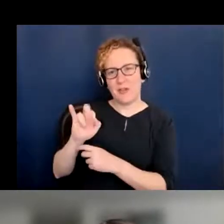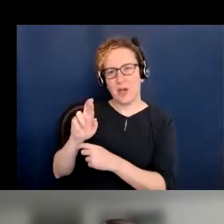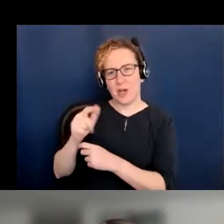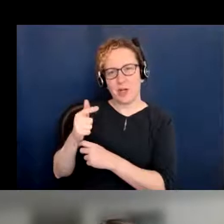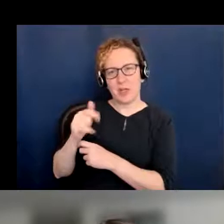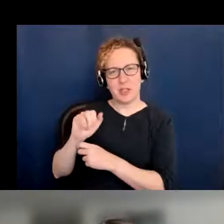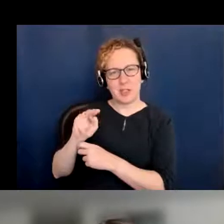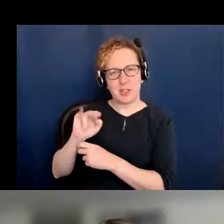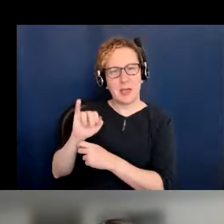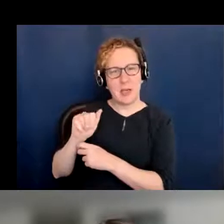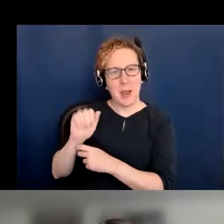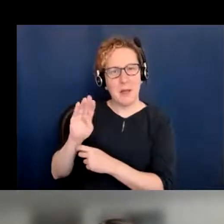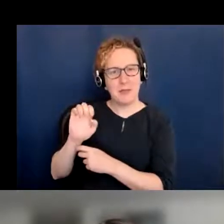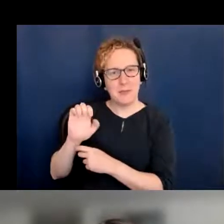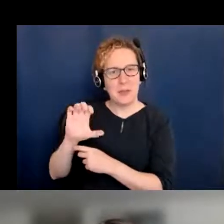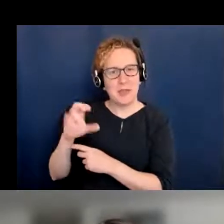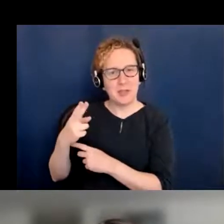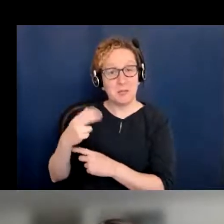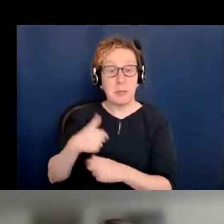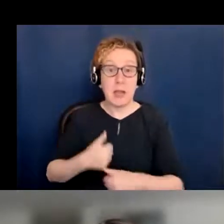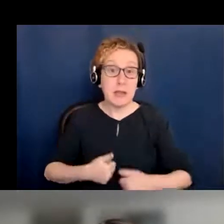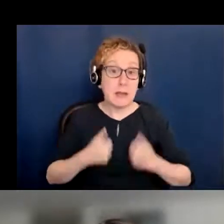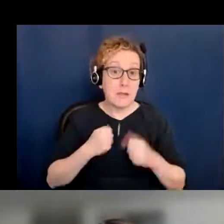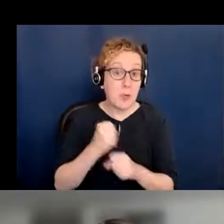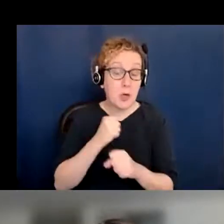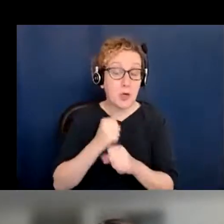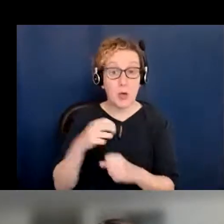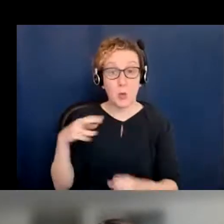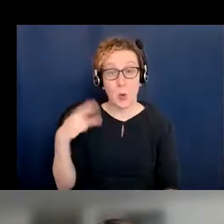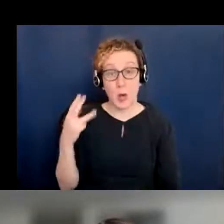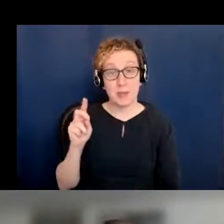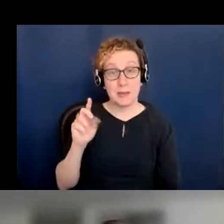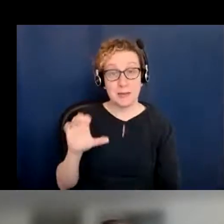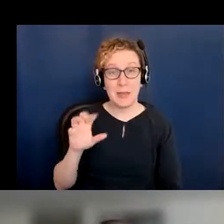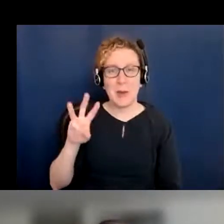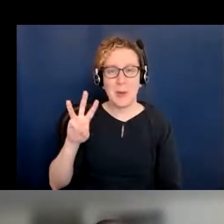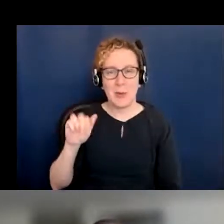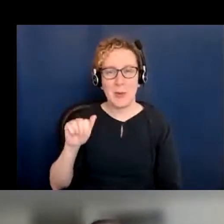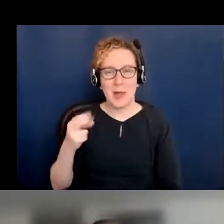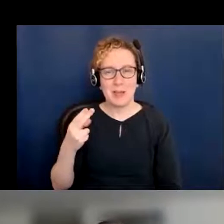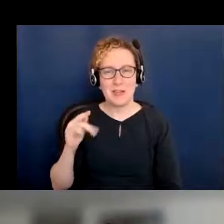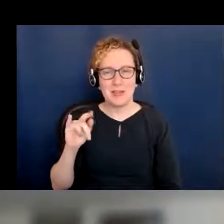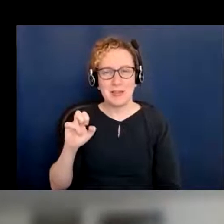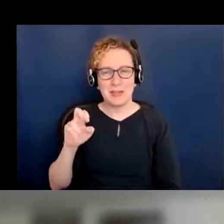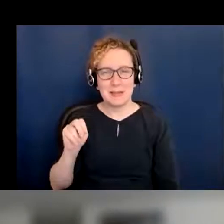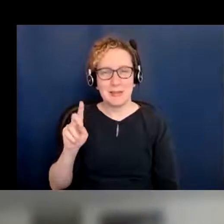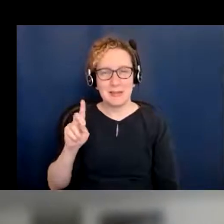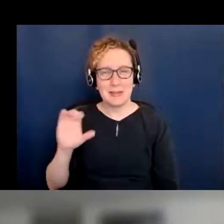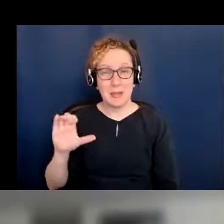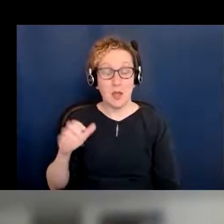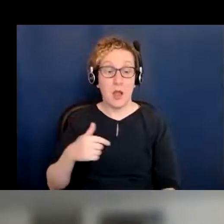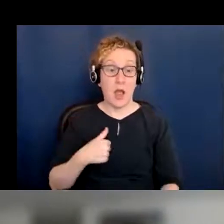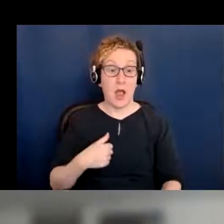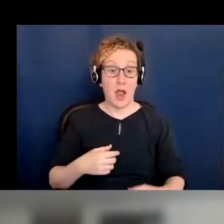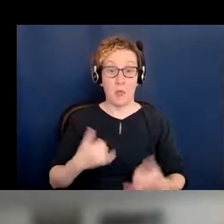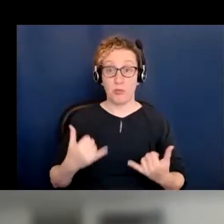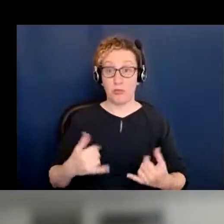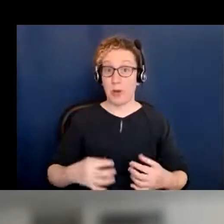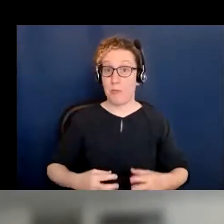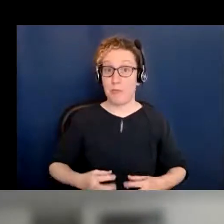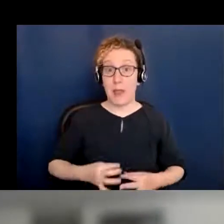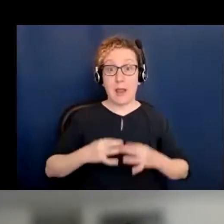wearing a blue button-up shirt, which is quite dressed up for me these days. In casual COVID times. I am the